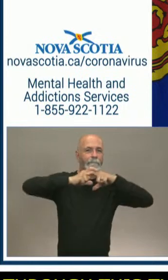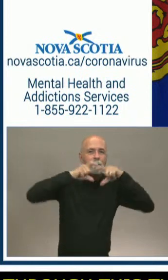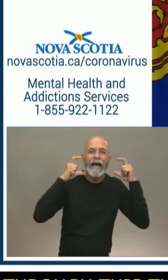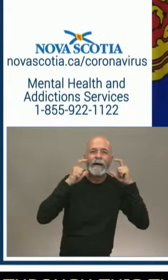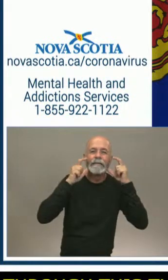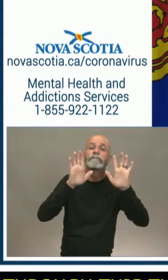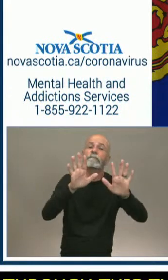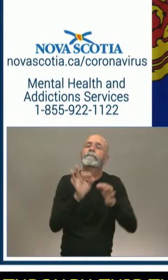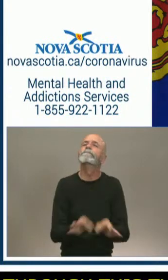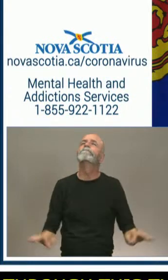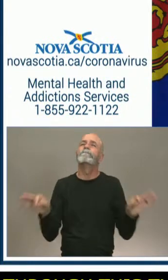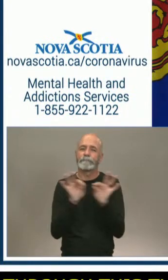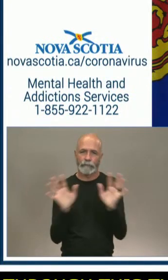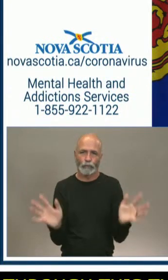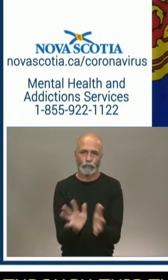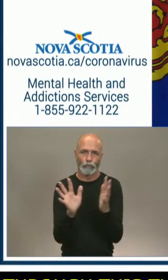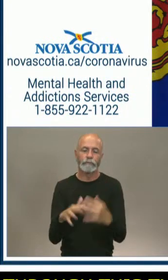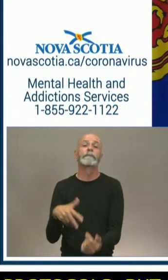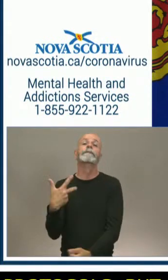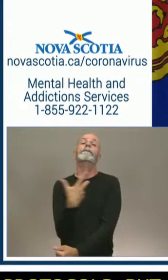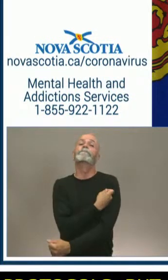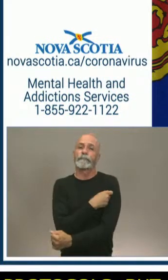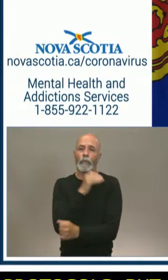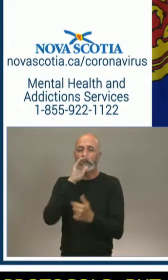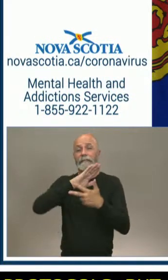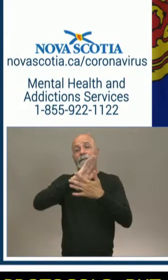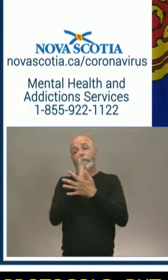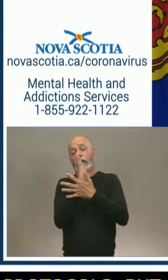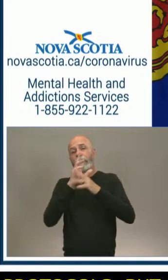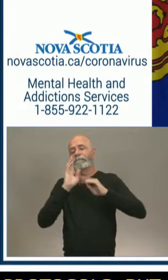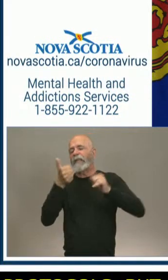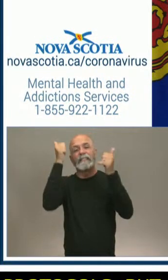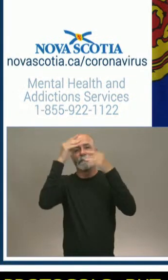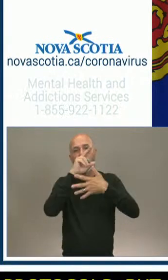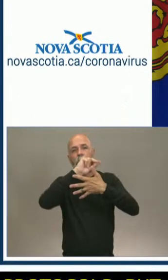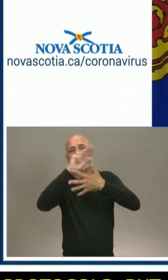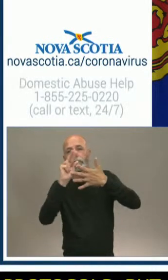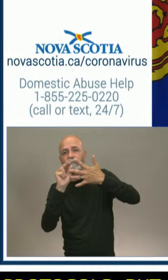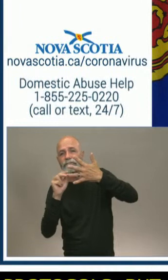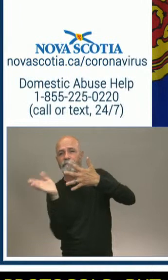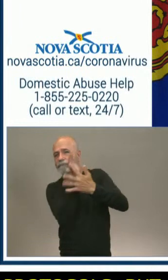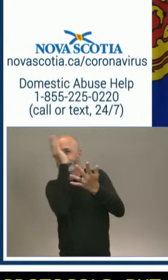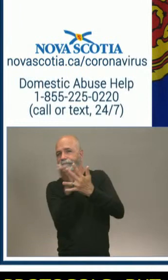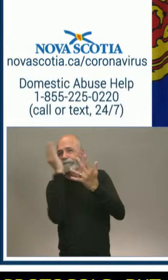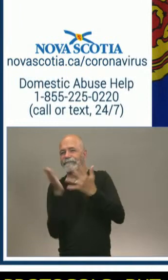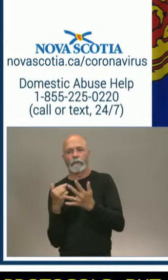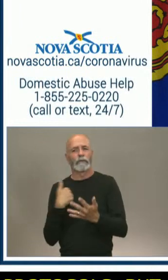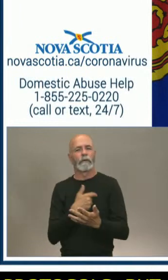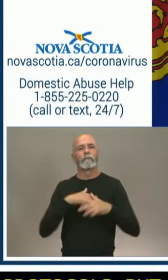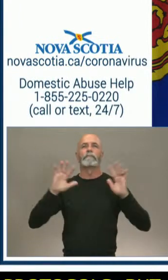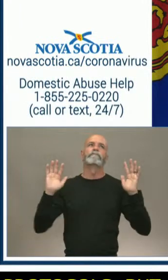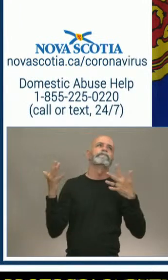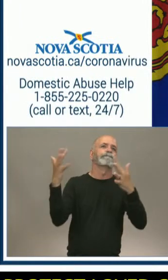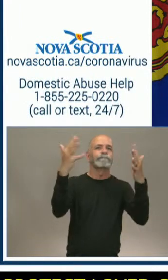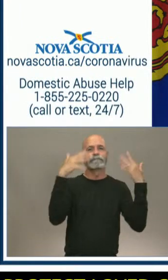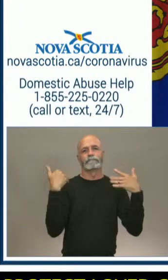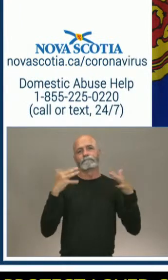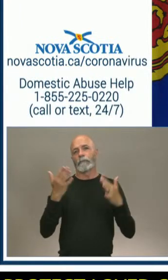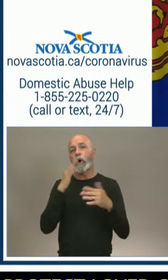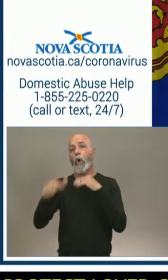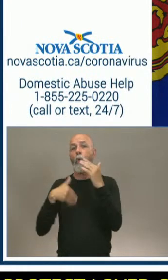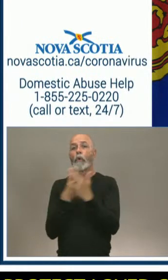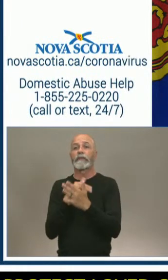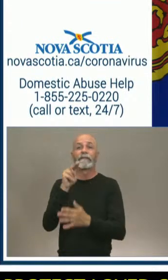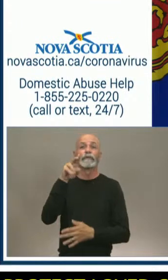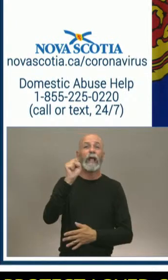the phases as planned. So congratulations to Nova Scotians for getting us through a very difficult month of May. I hope